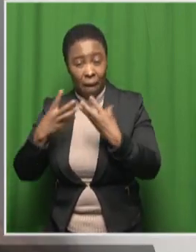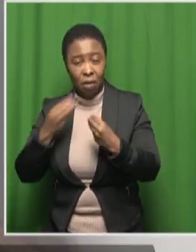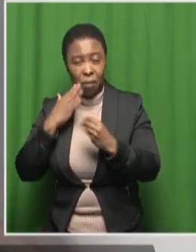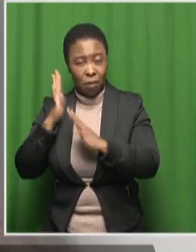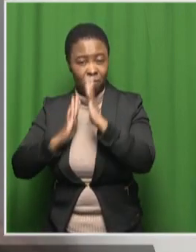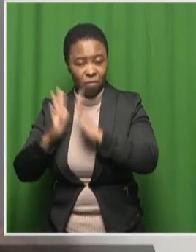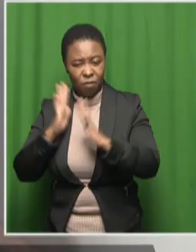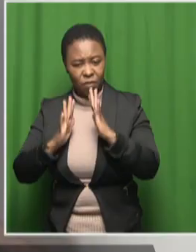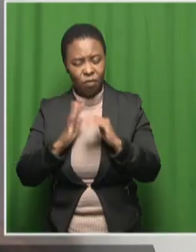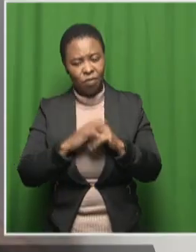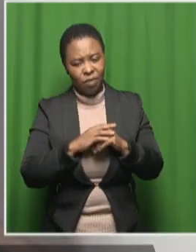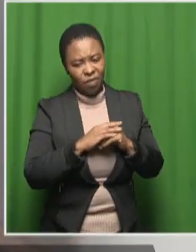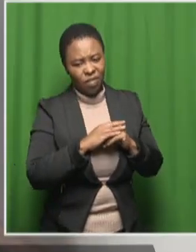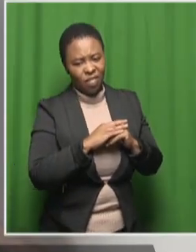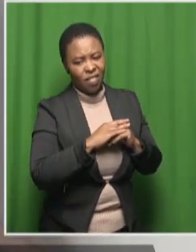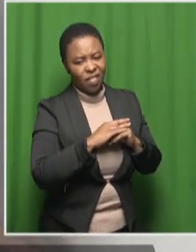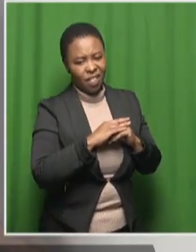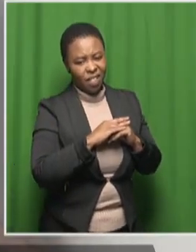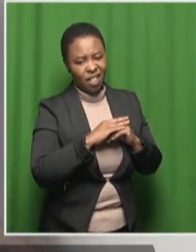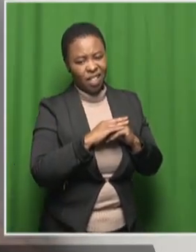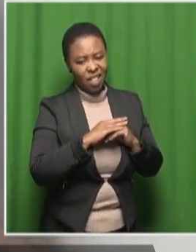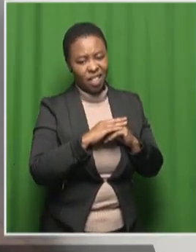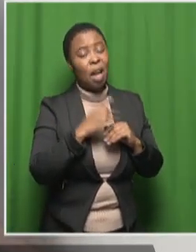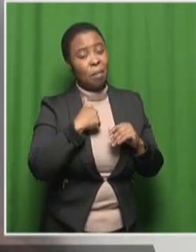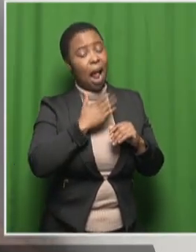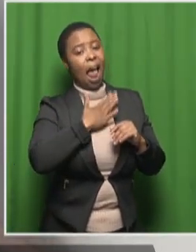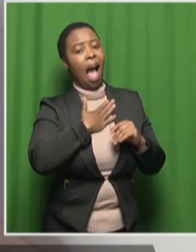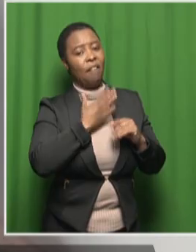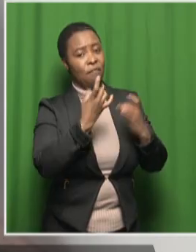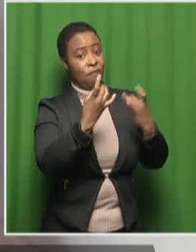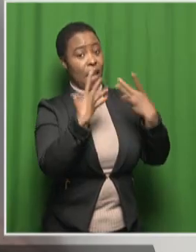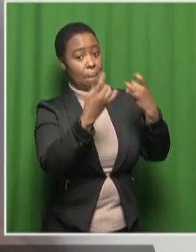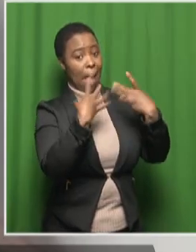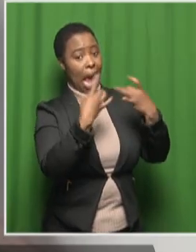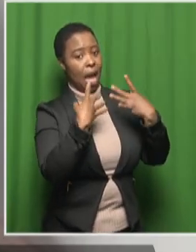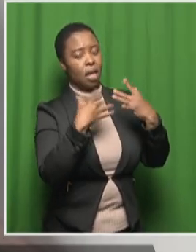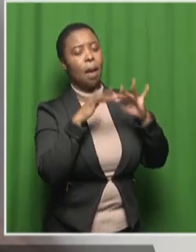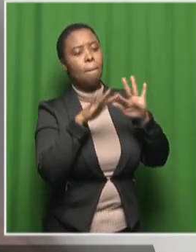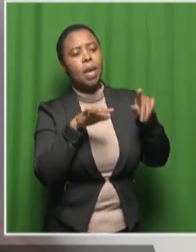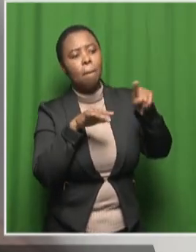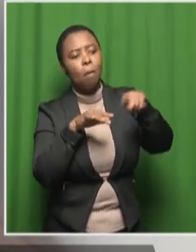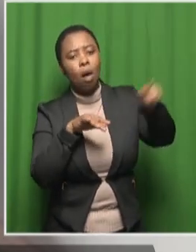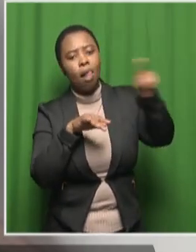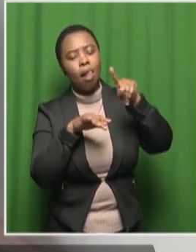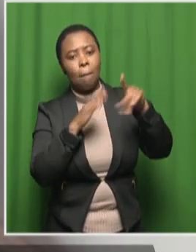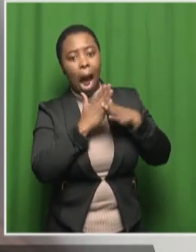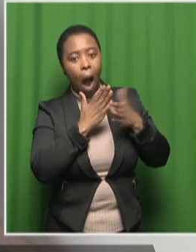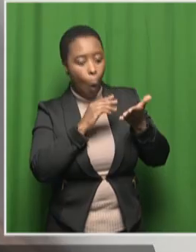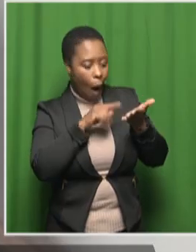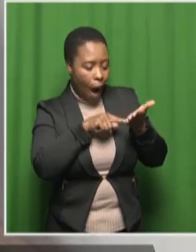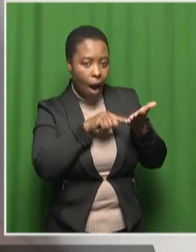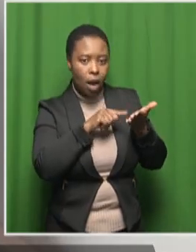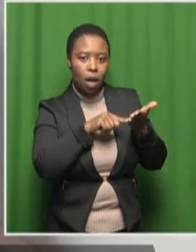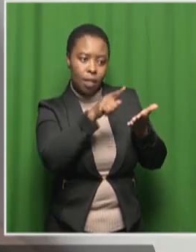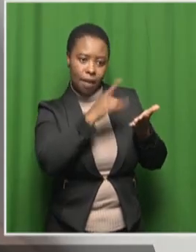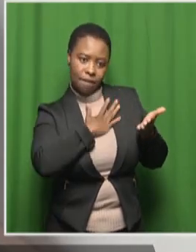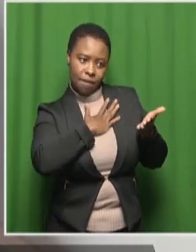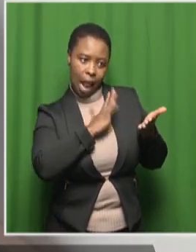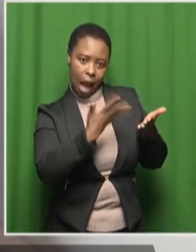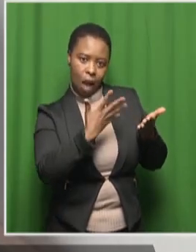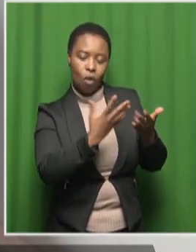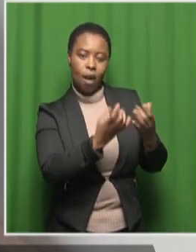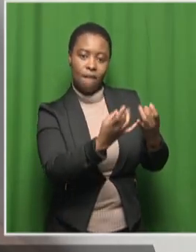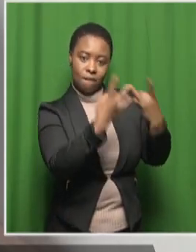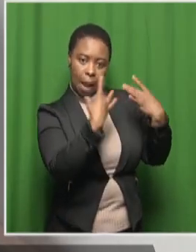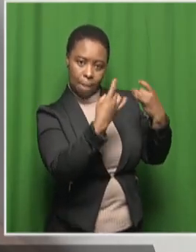I do thrive off of it. I love getting feedback. I love hearing how people receive my work. It helps me create better in the